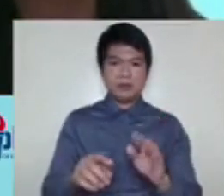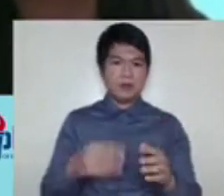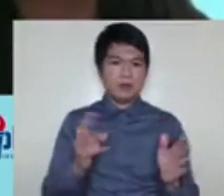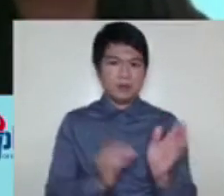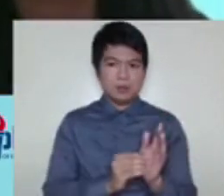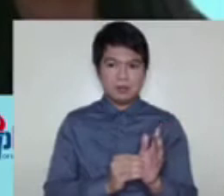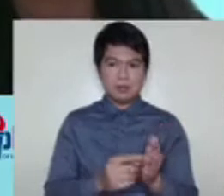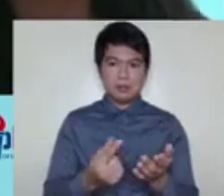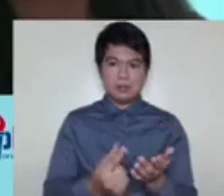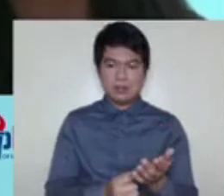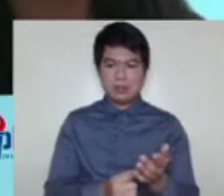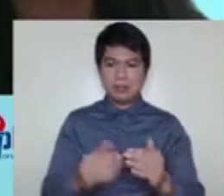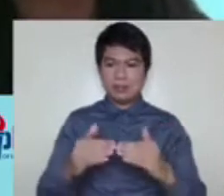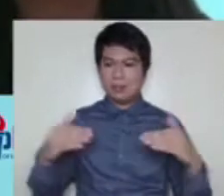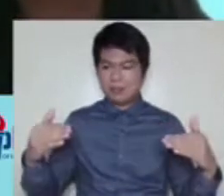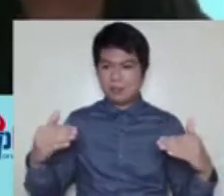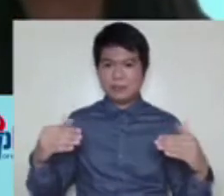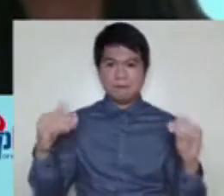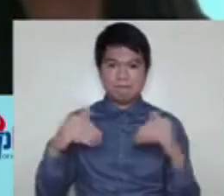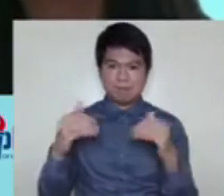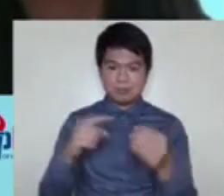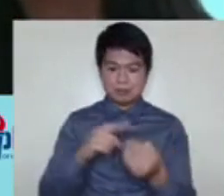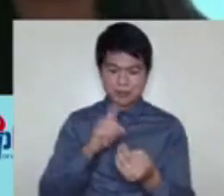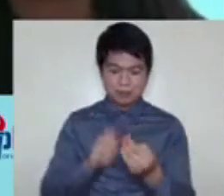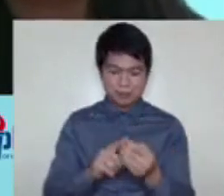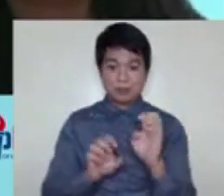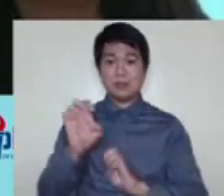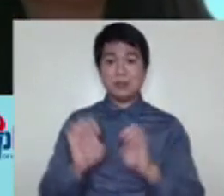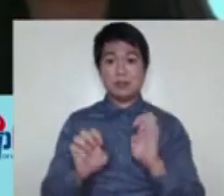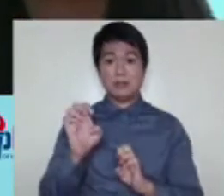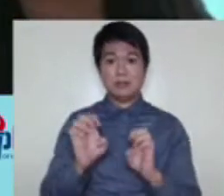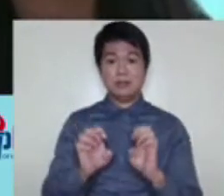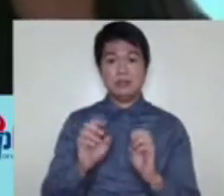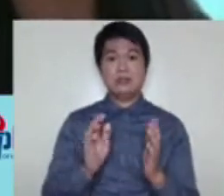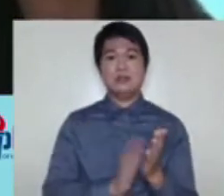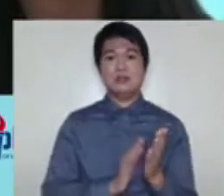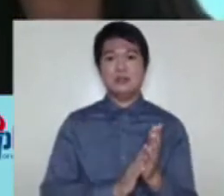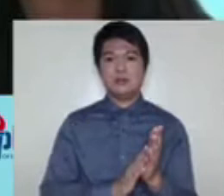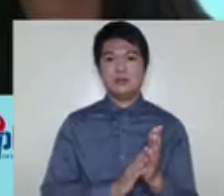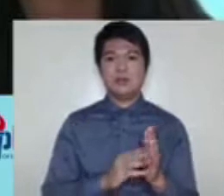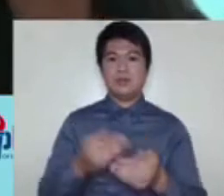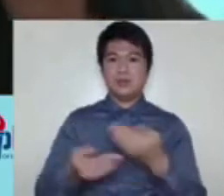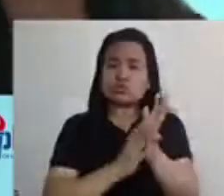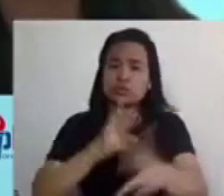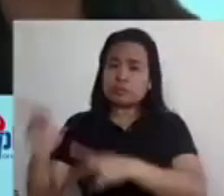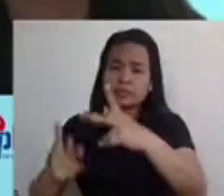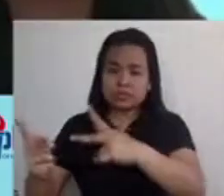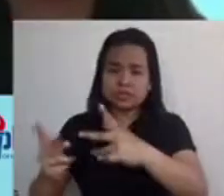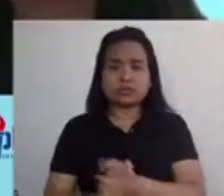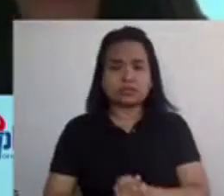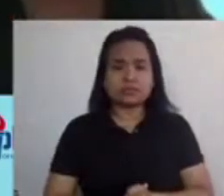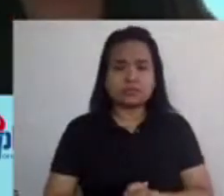meetings on evaluating school procedures and policies. So if you are able to reach the